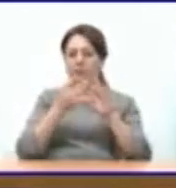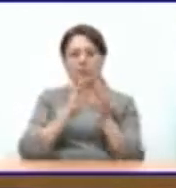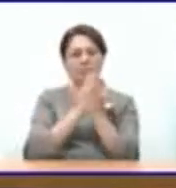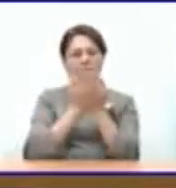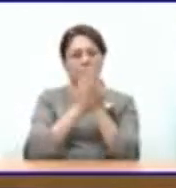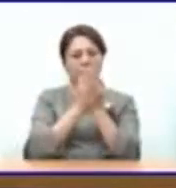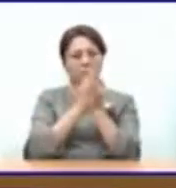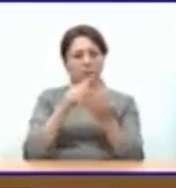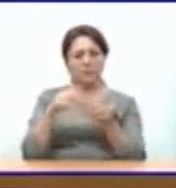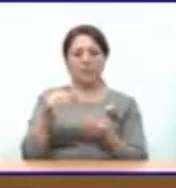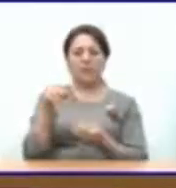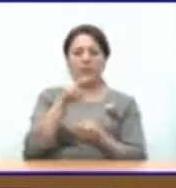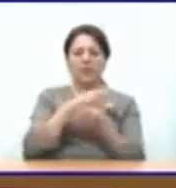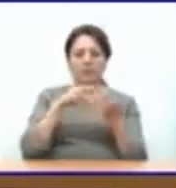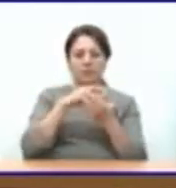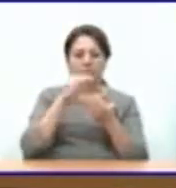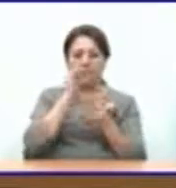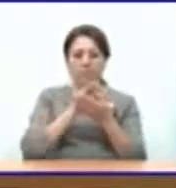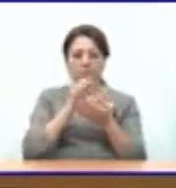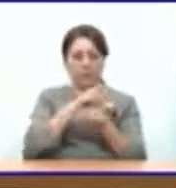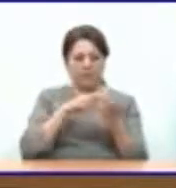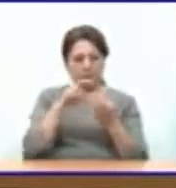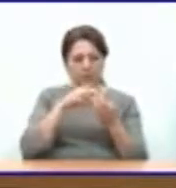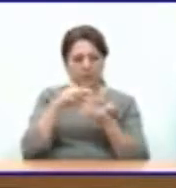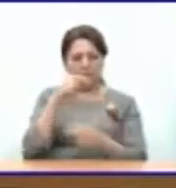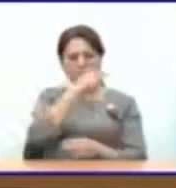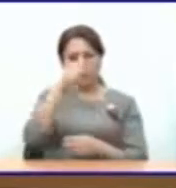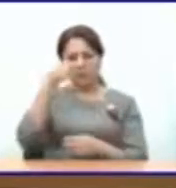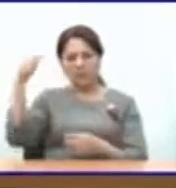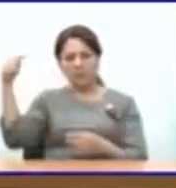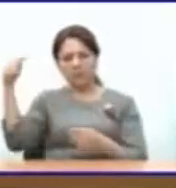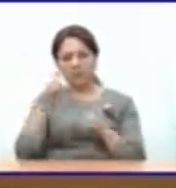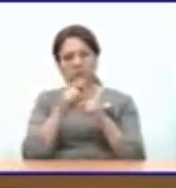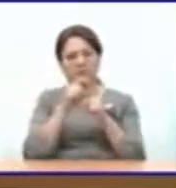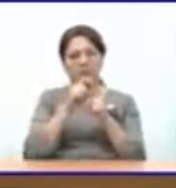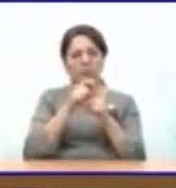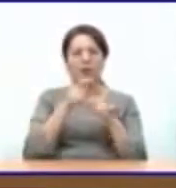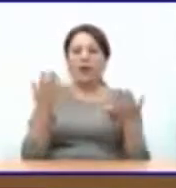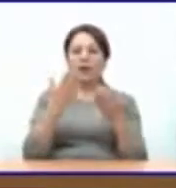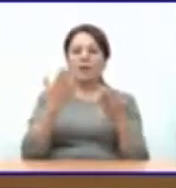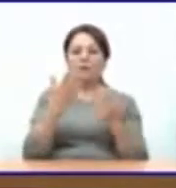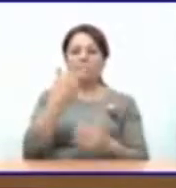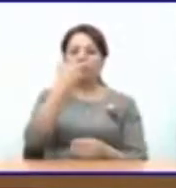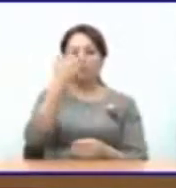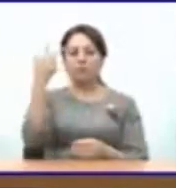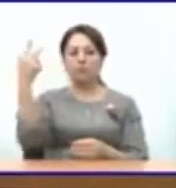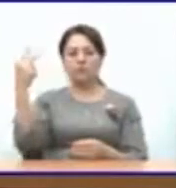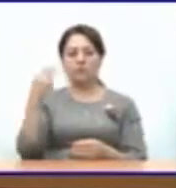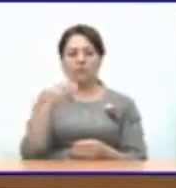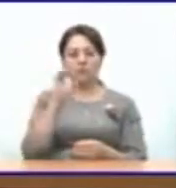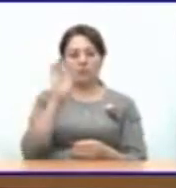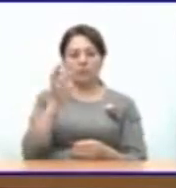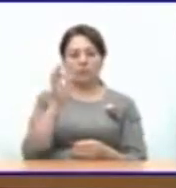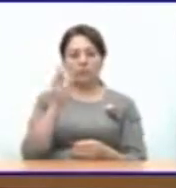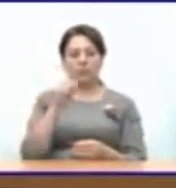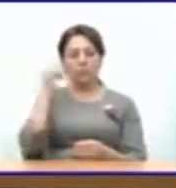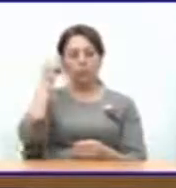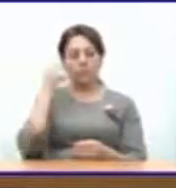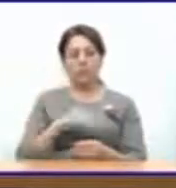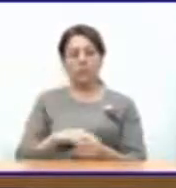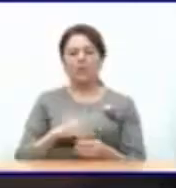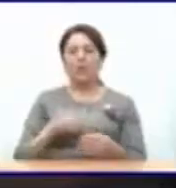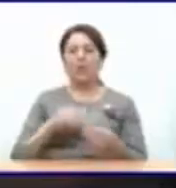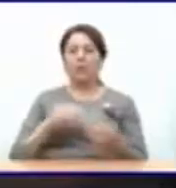kutubxonadan ma'lumot qidirishda tagiga chizilgan so'zlarning qaysi uchtasi eng ma'qul hisoblanadi?